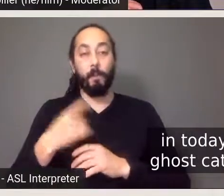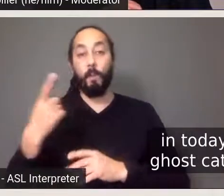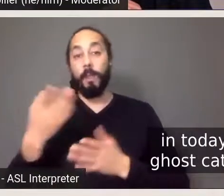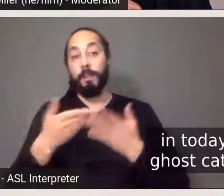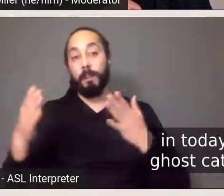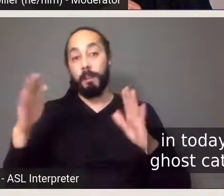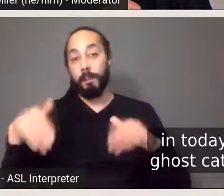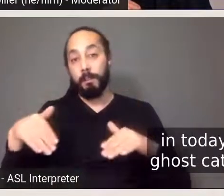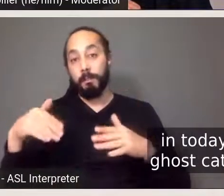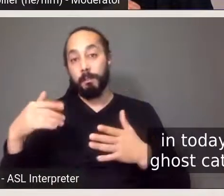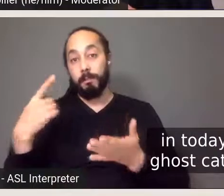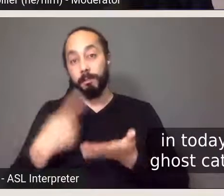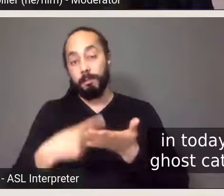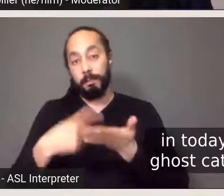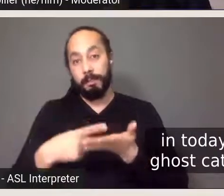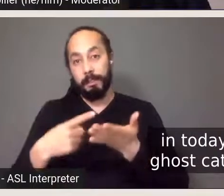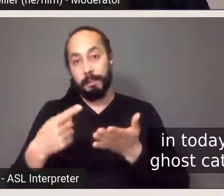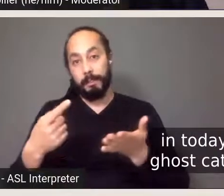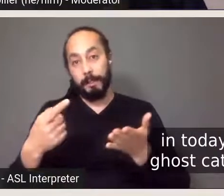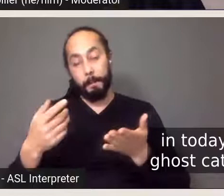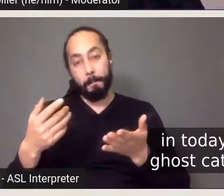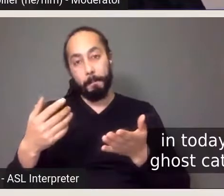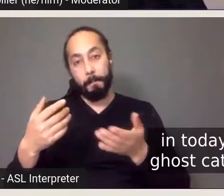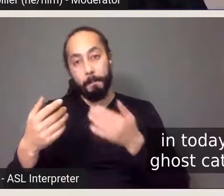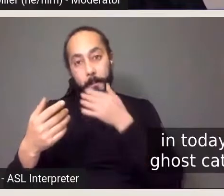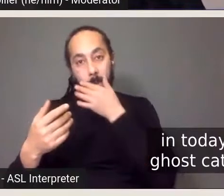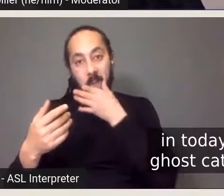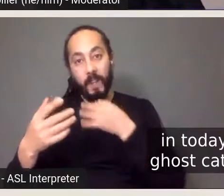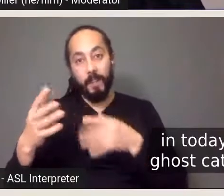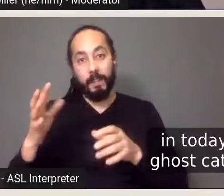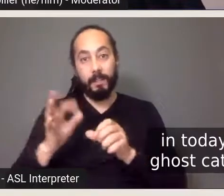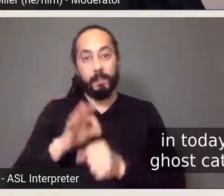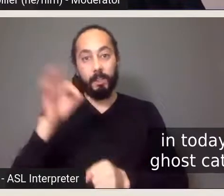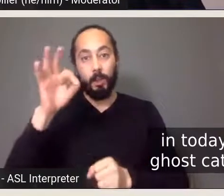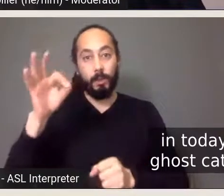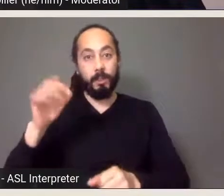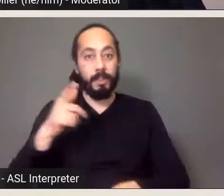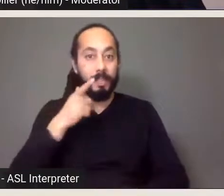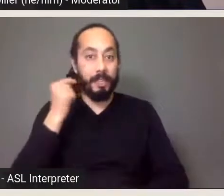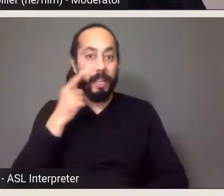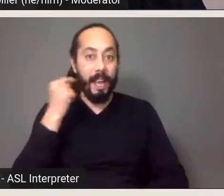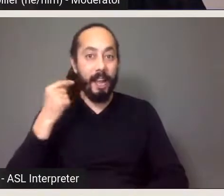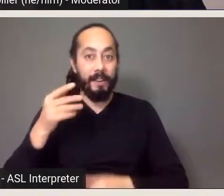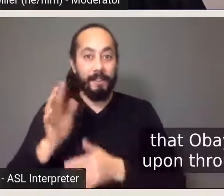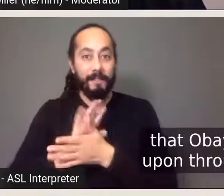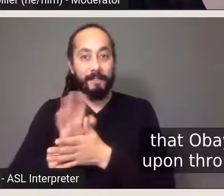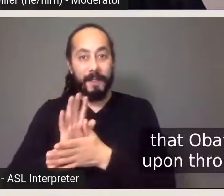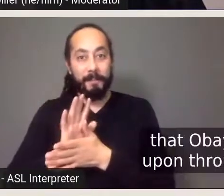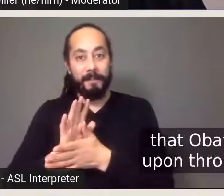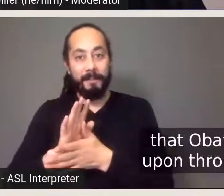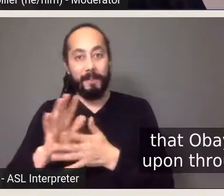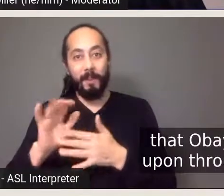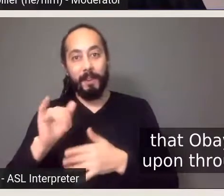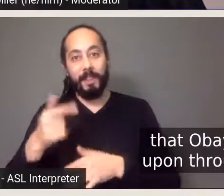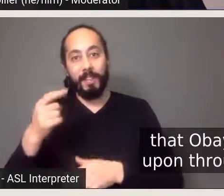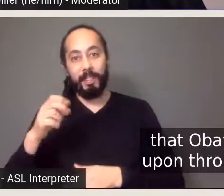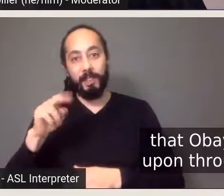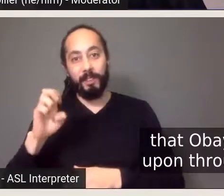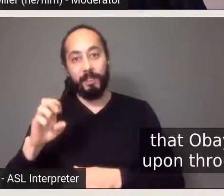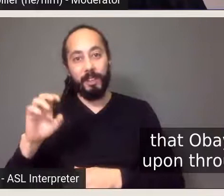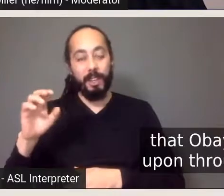in today's talk is the ghost cat film or genre that